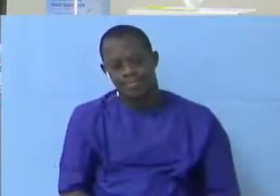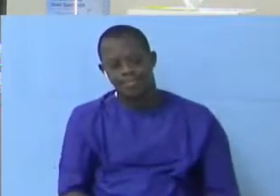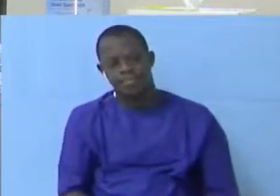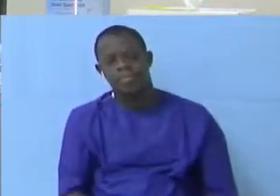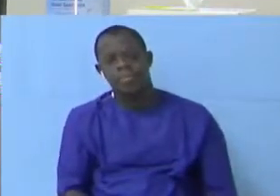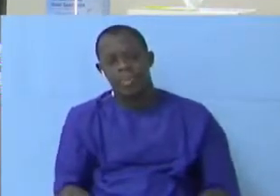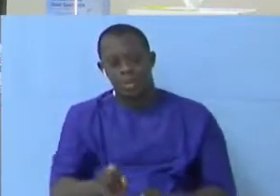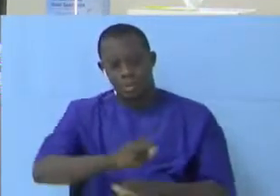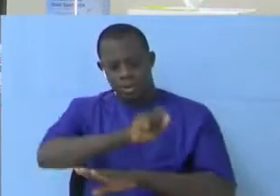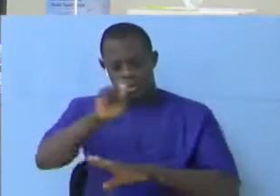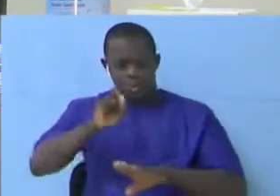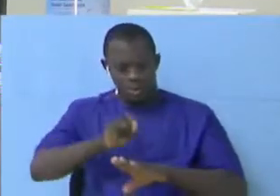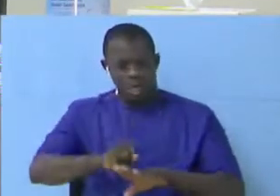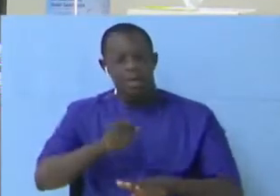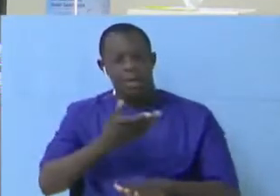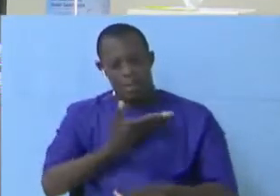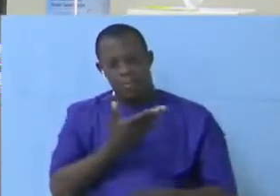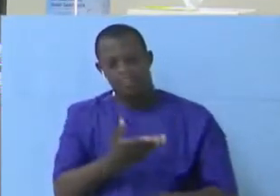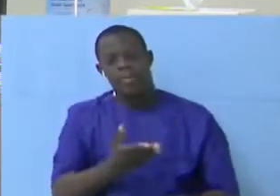Countersign.